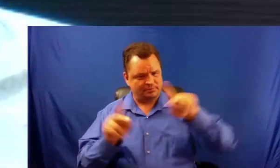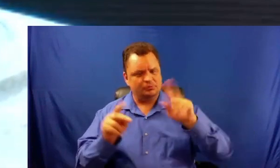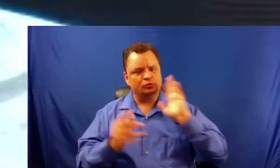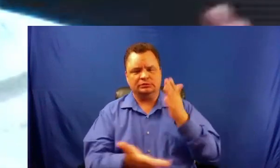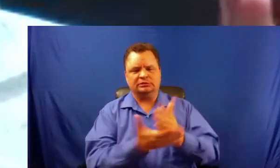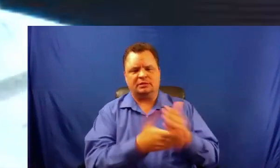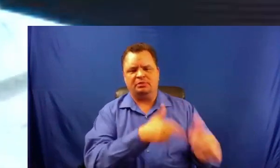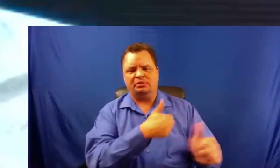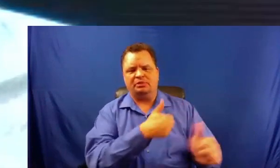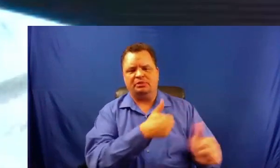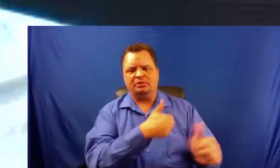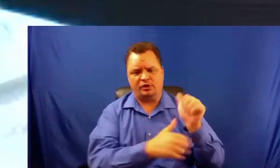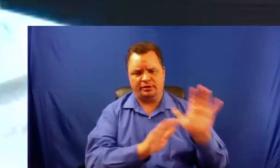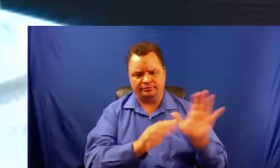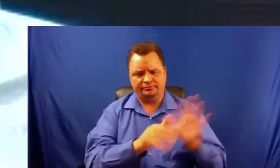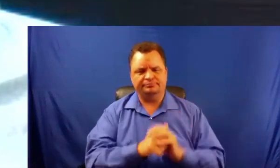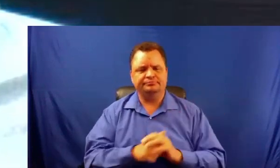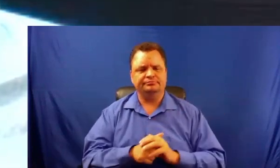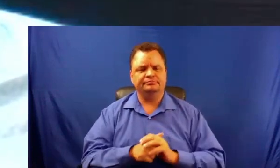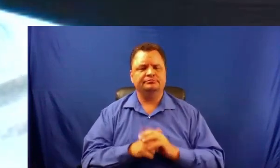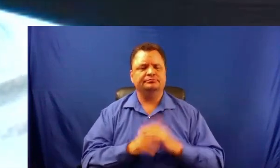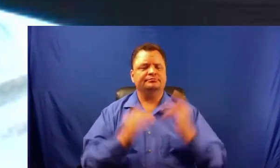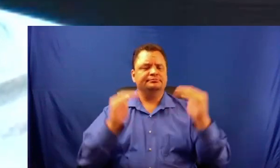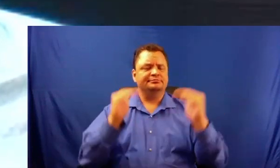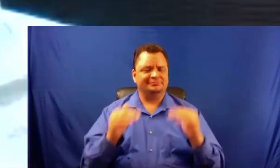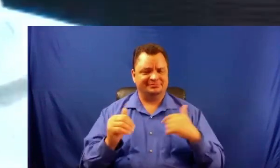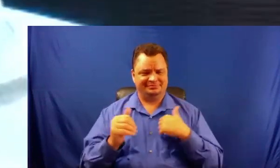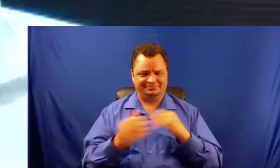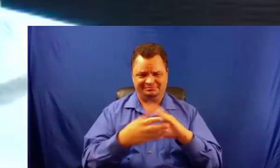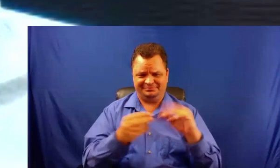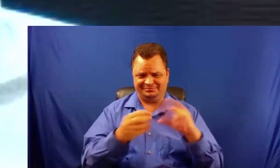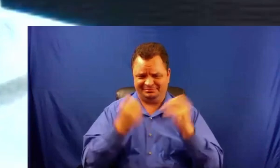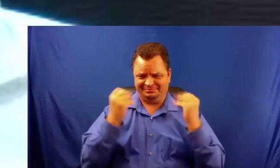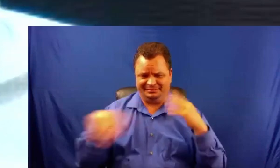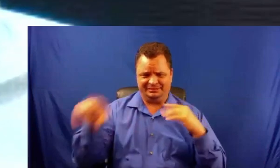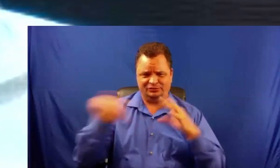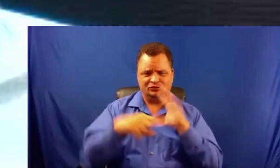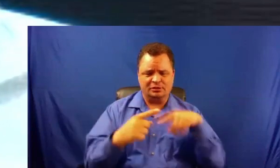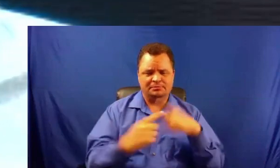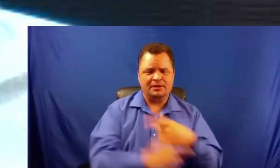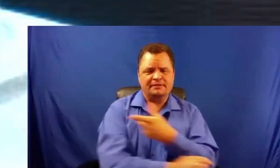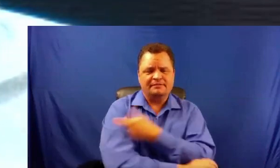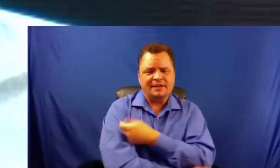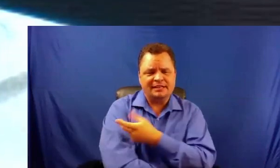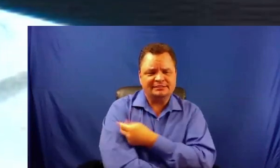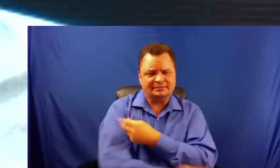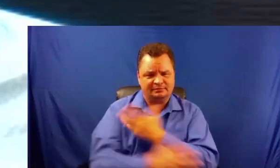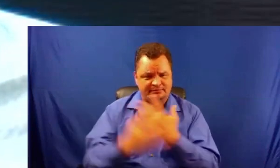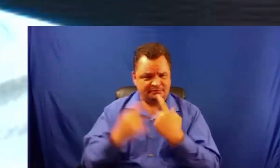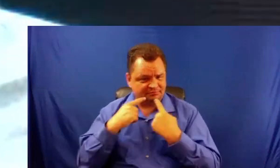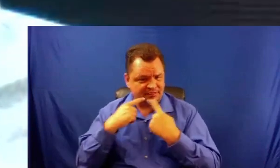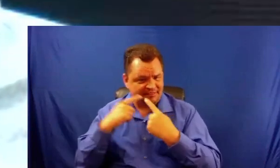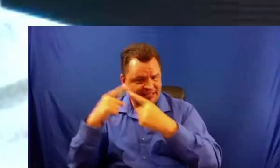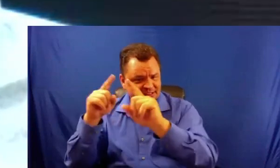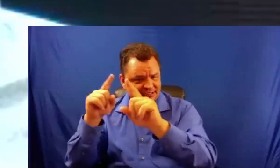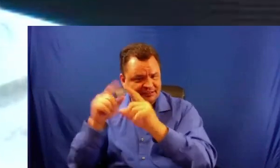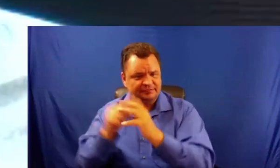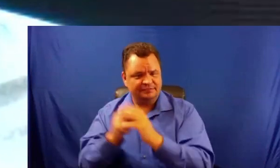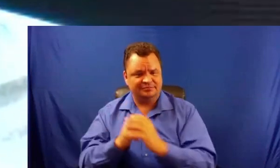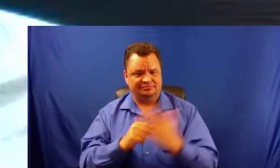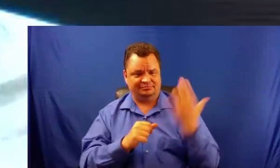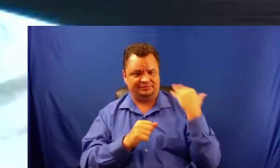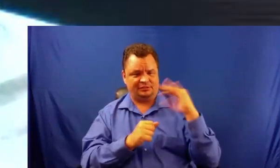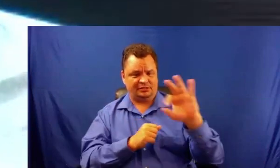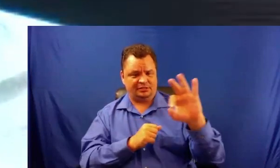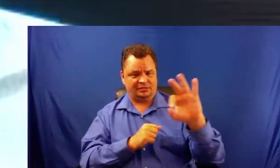is we mentioned a lot about vaccines here, and the vaccine's effectiveness actually in a recent study has dropped from 91% to 66% effective